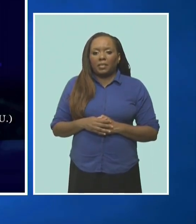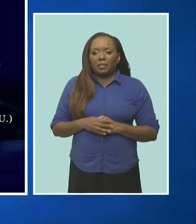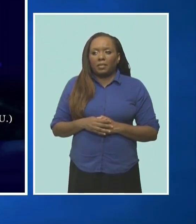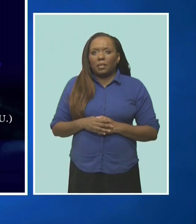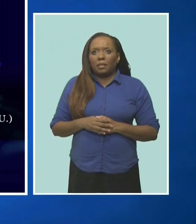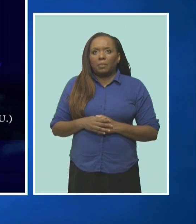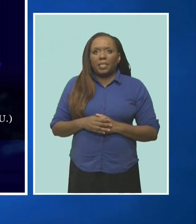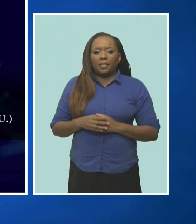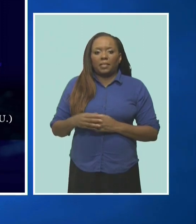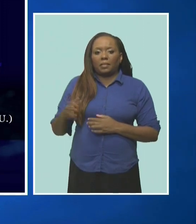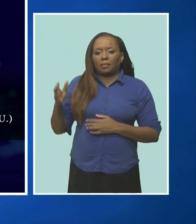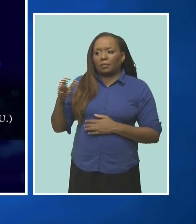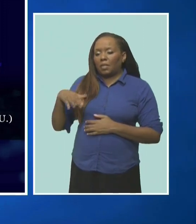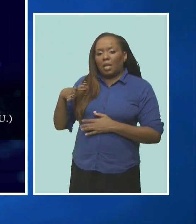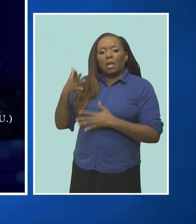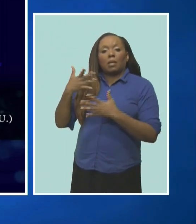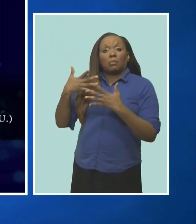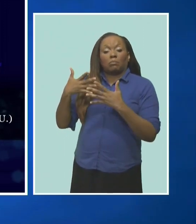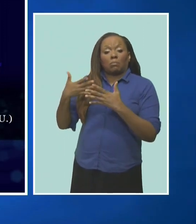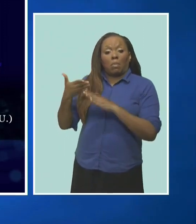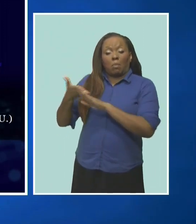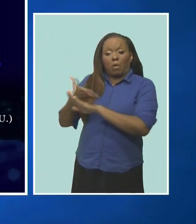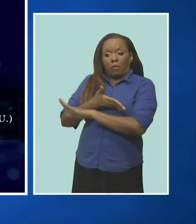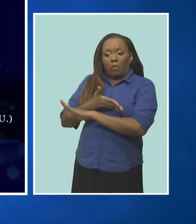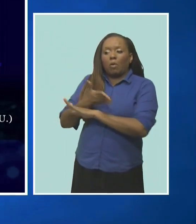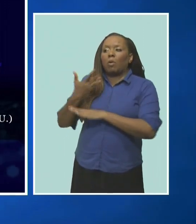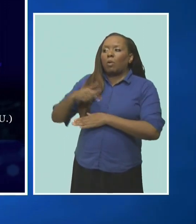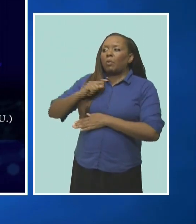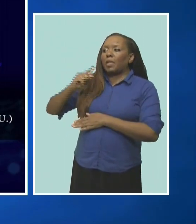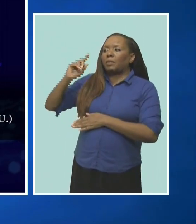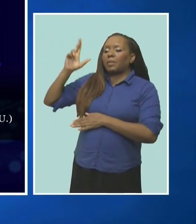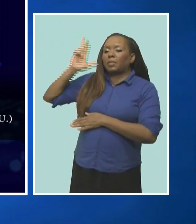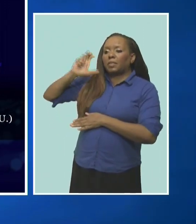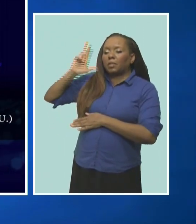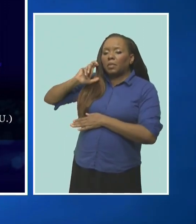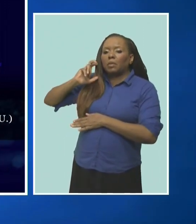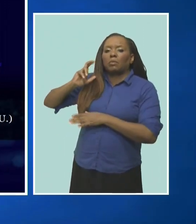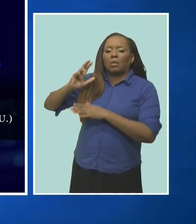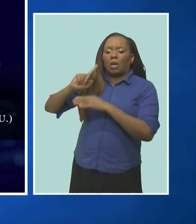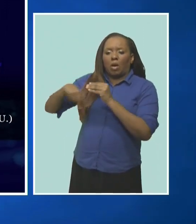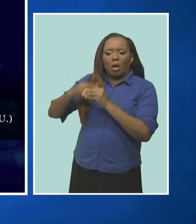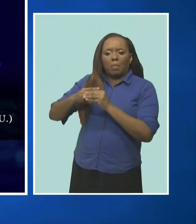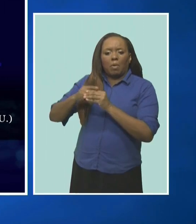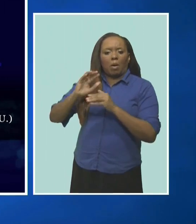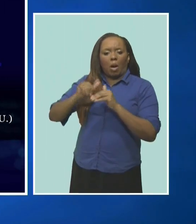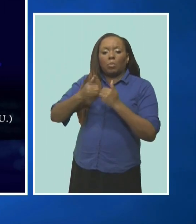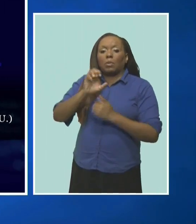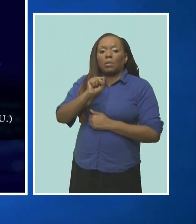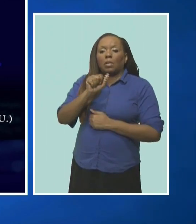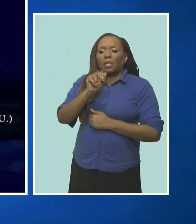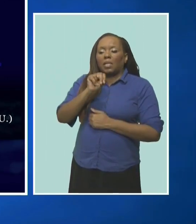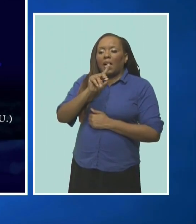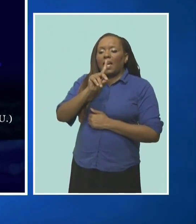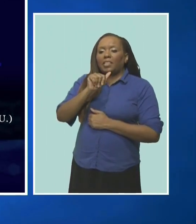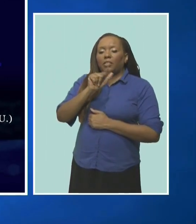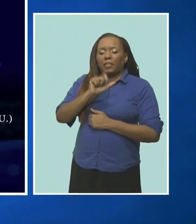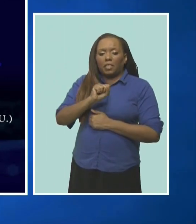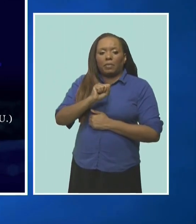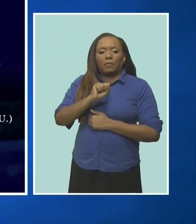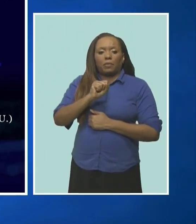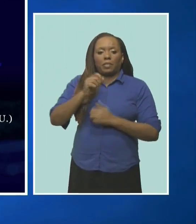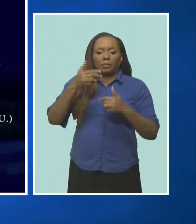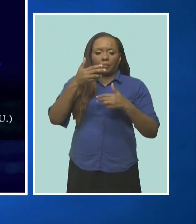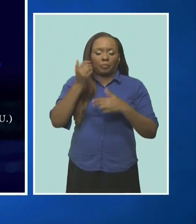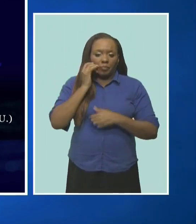reversal comes on the heels of our earlier whistleblowing on Sandals' questionable hiring practices